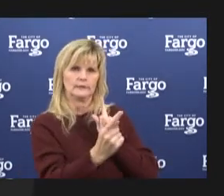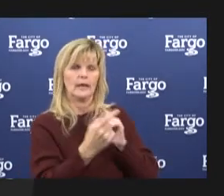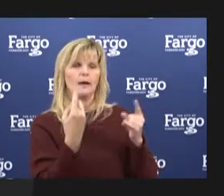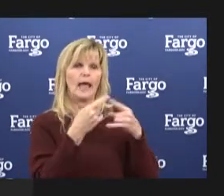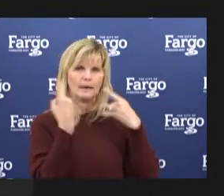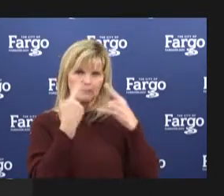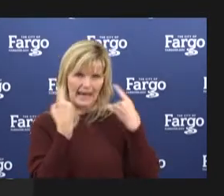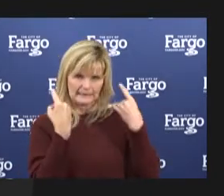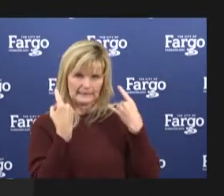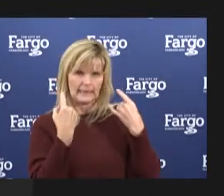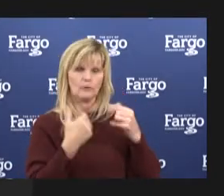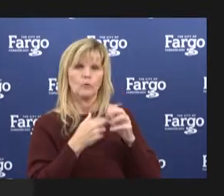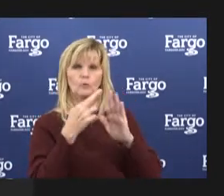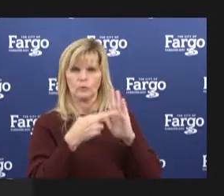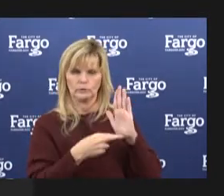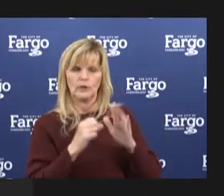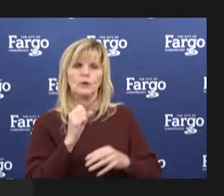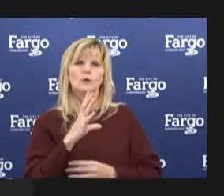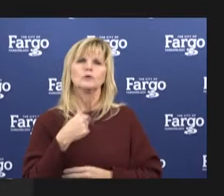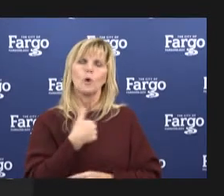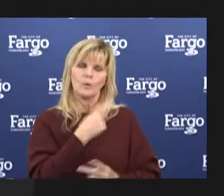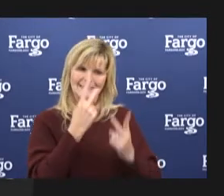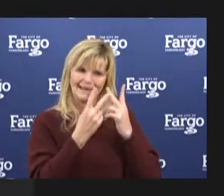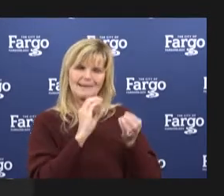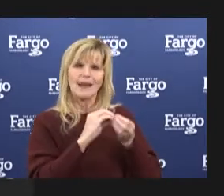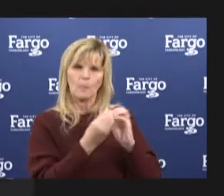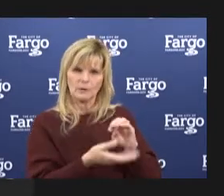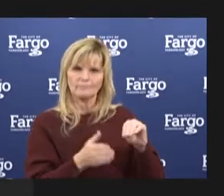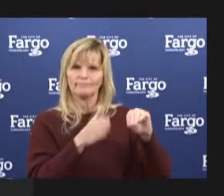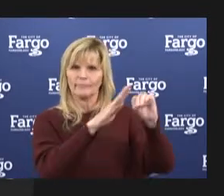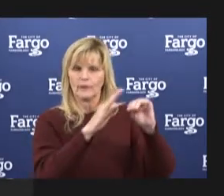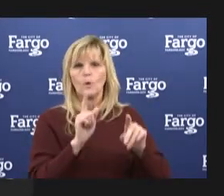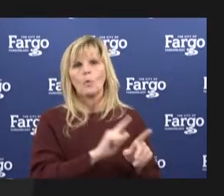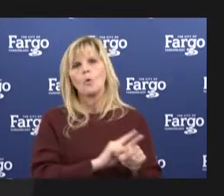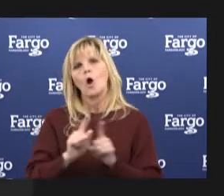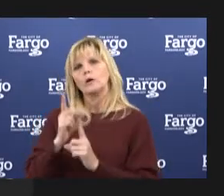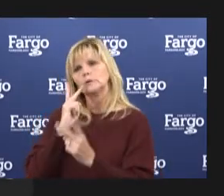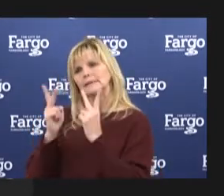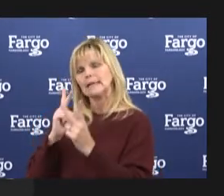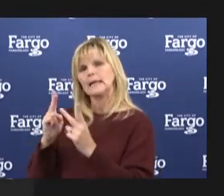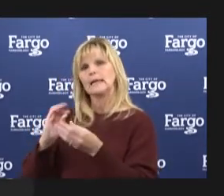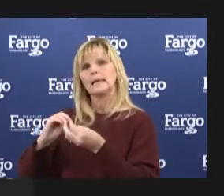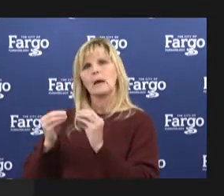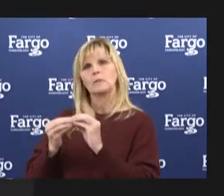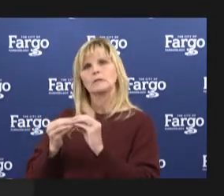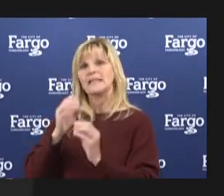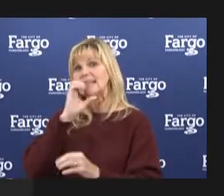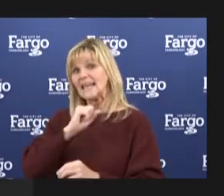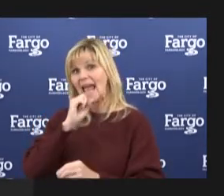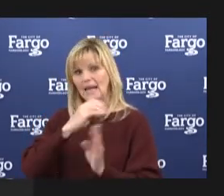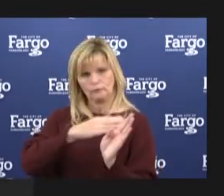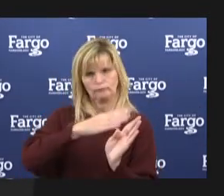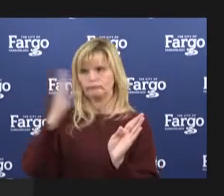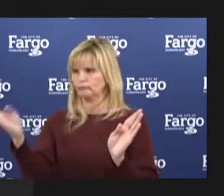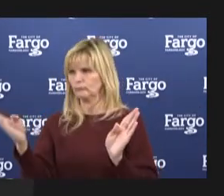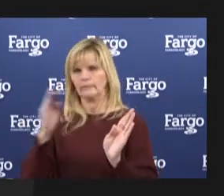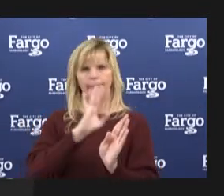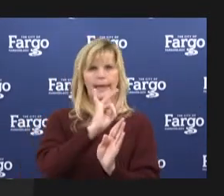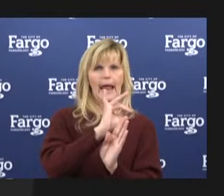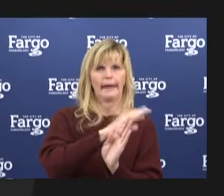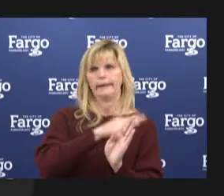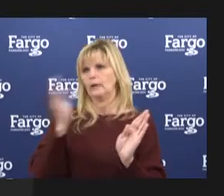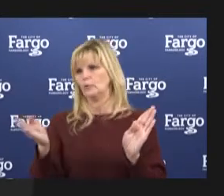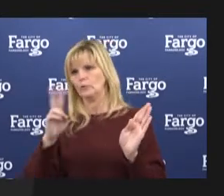masking guidance. And so we're seeing an increase in that. We're also seeing an increase in the age range from 18